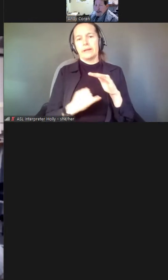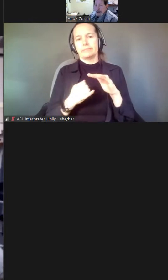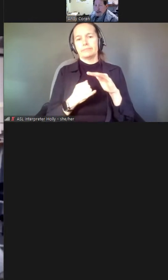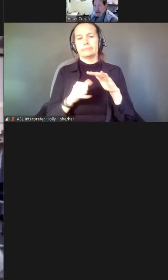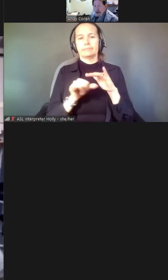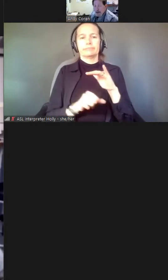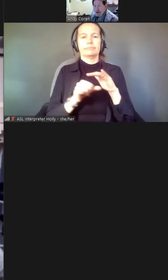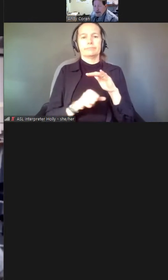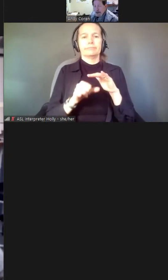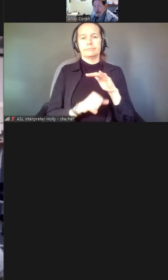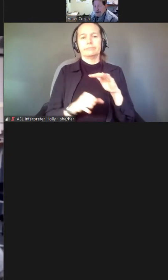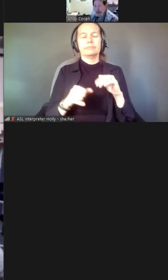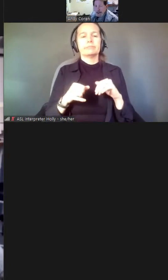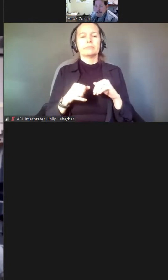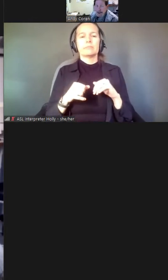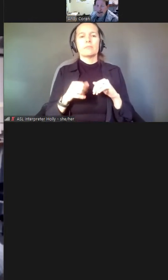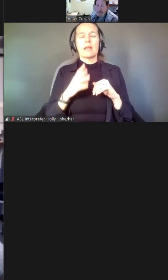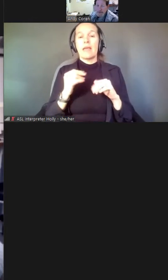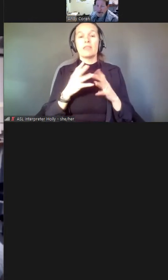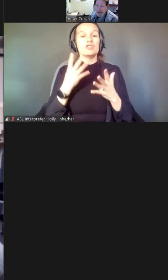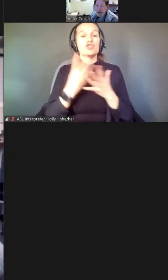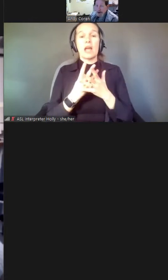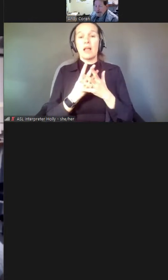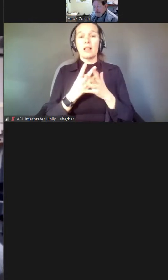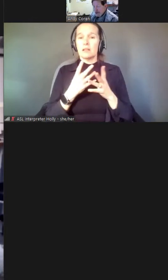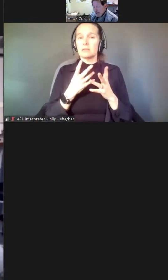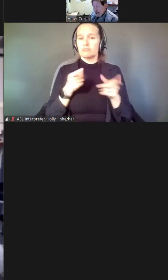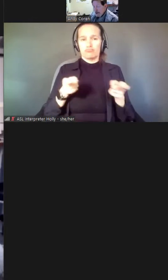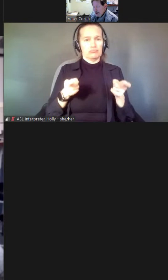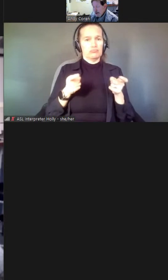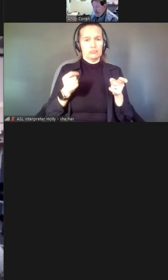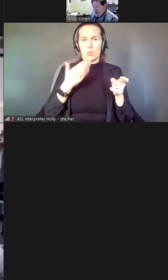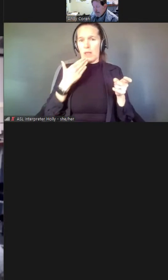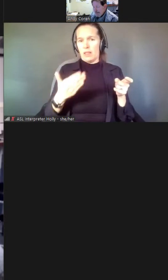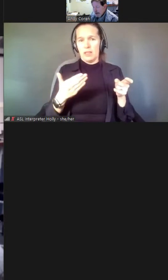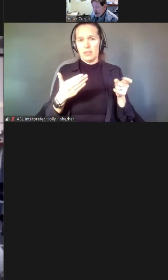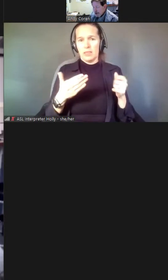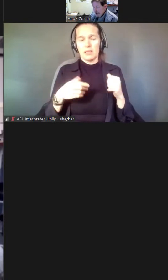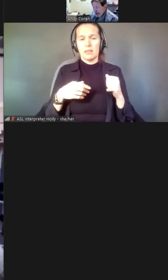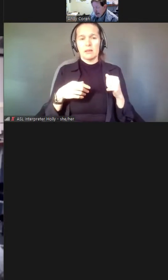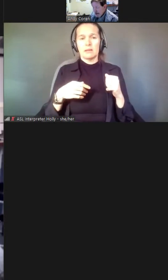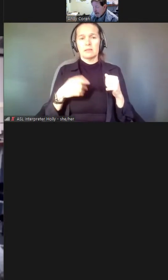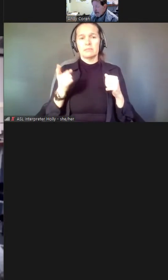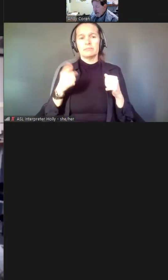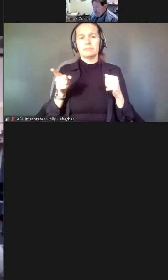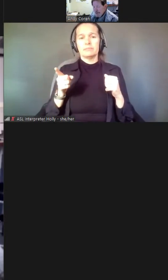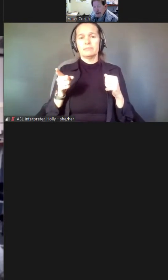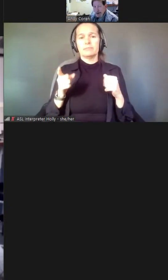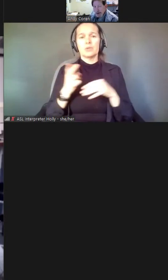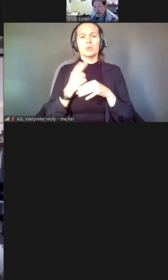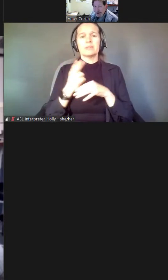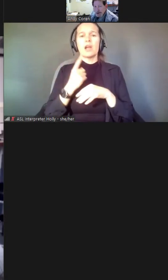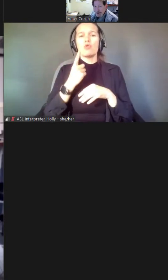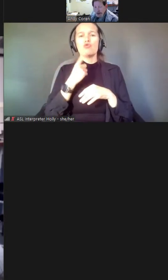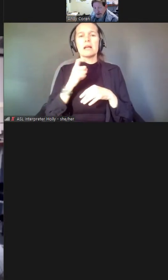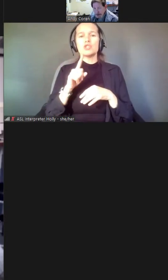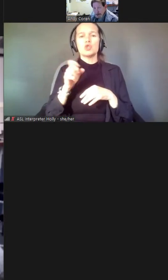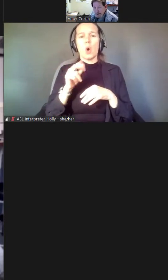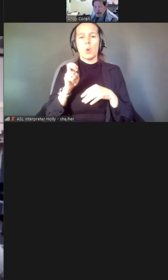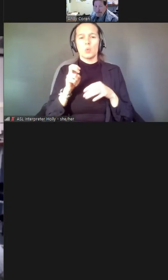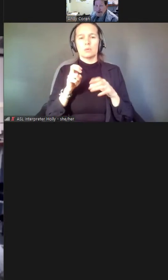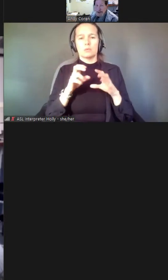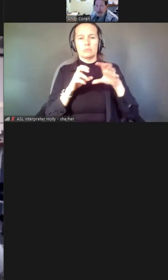is containing that very well, using a red zone for anyone who